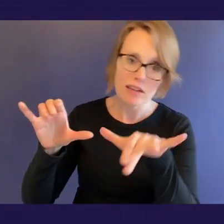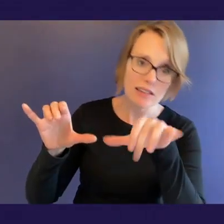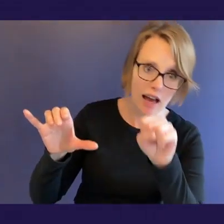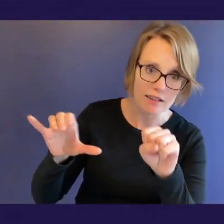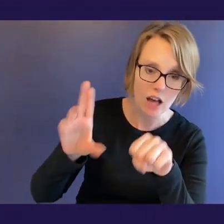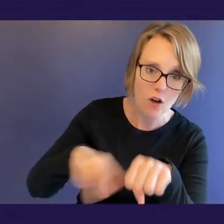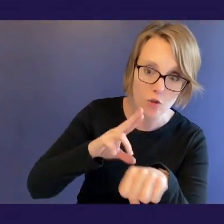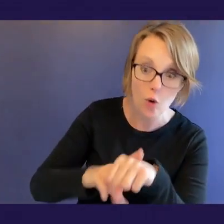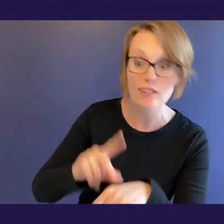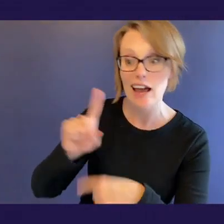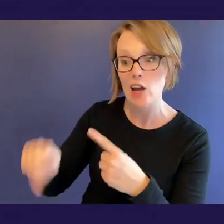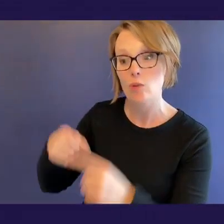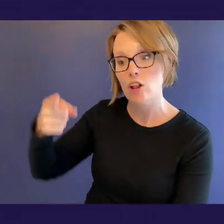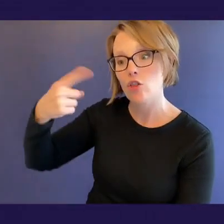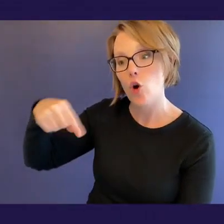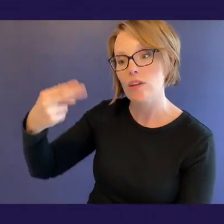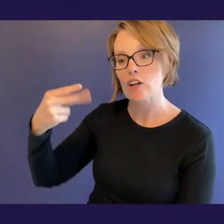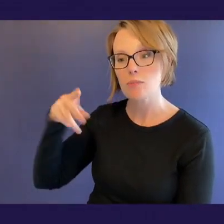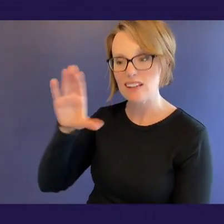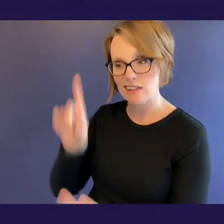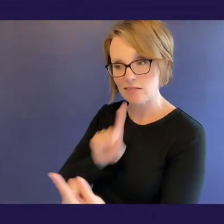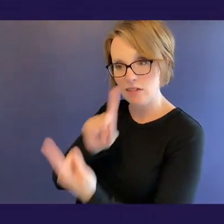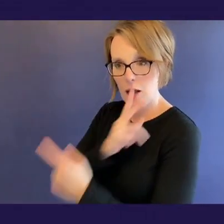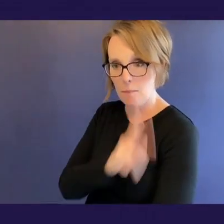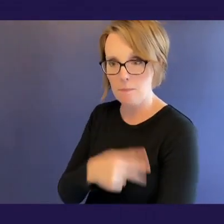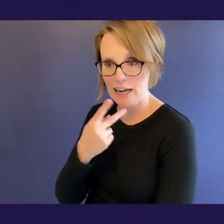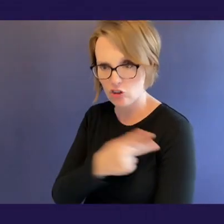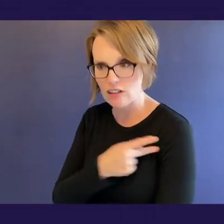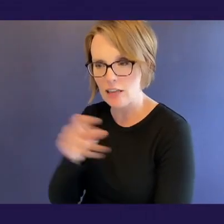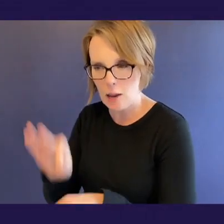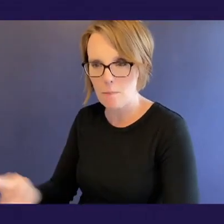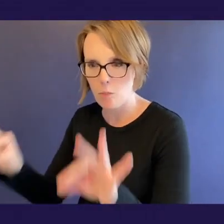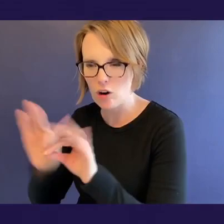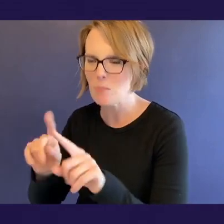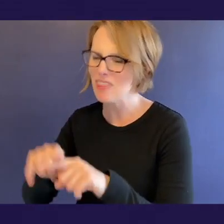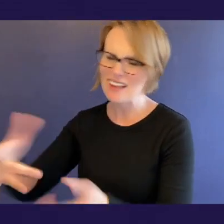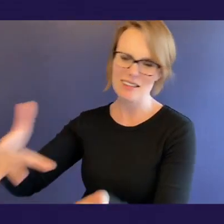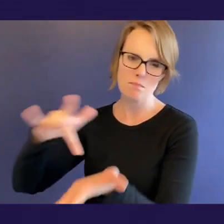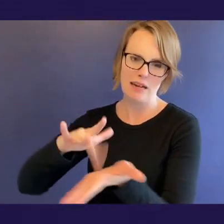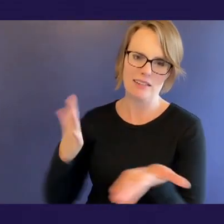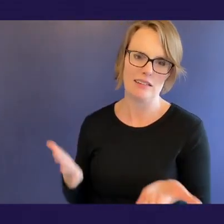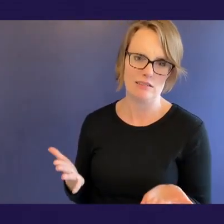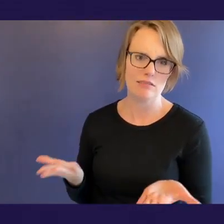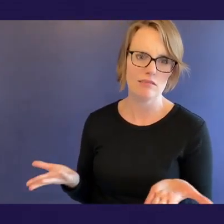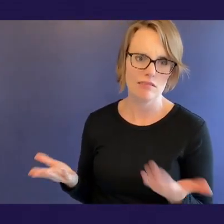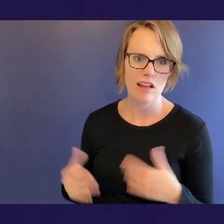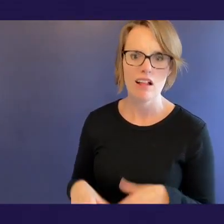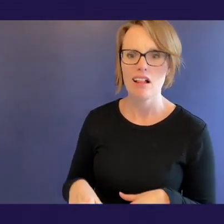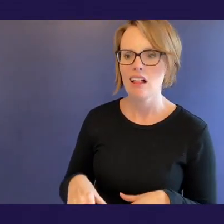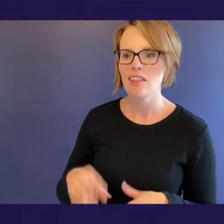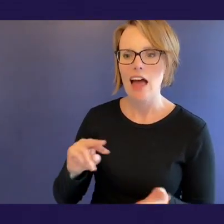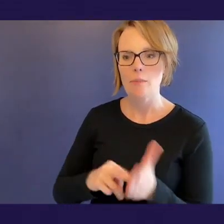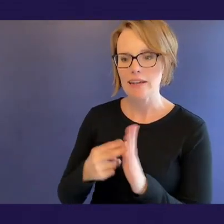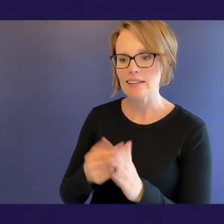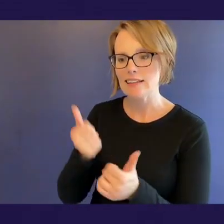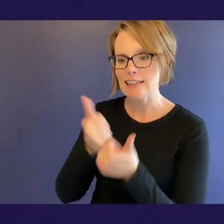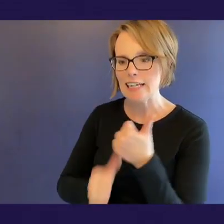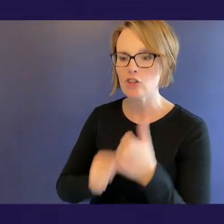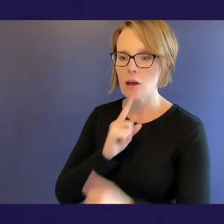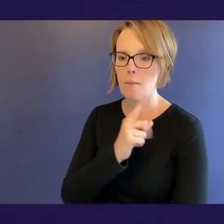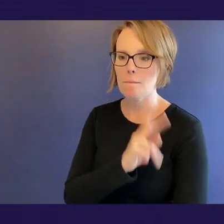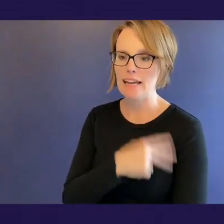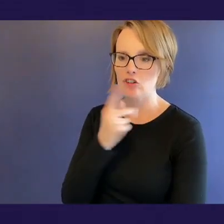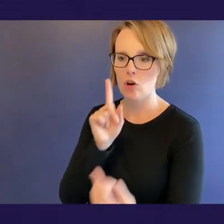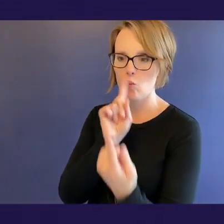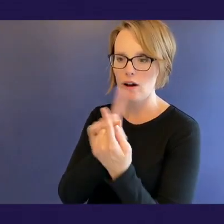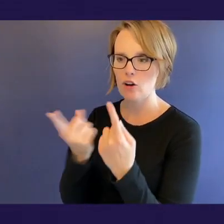their patients. But that is not public health. That is medicine, a one at a time approach. So in public health,